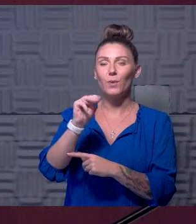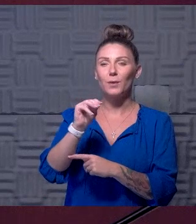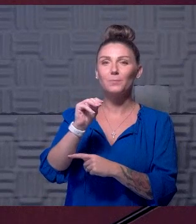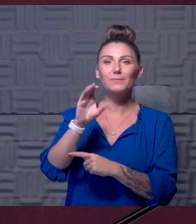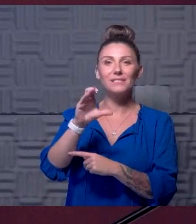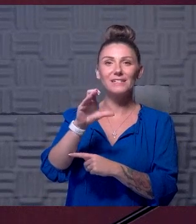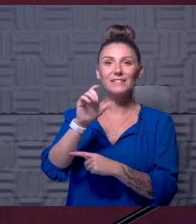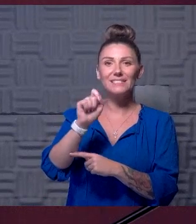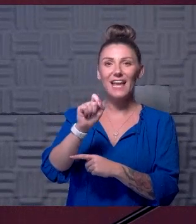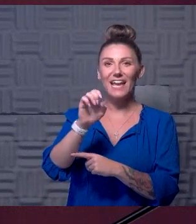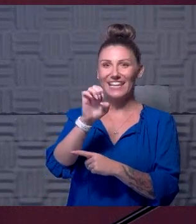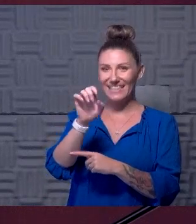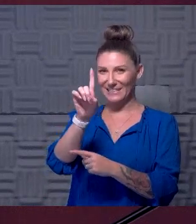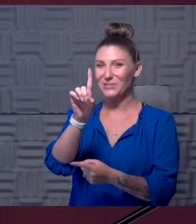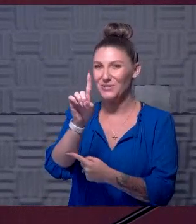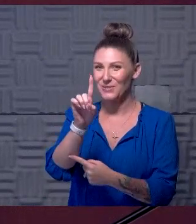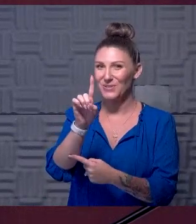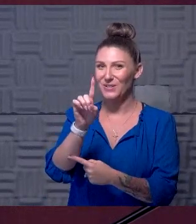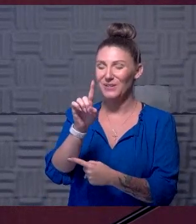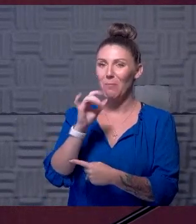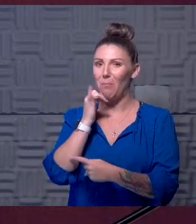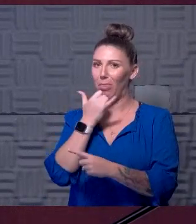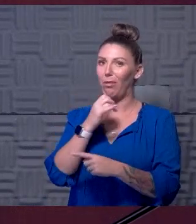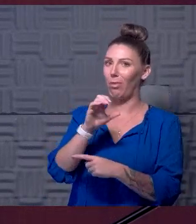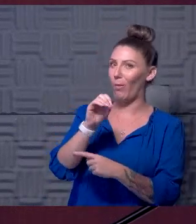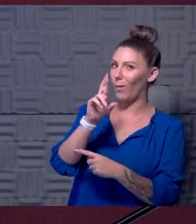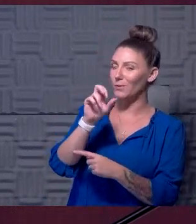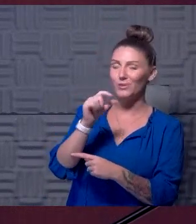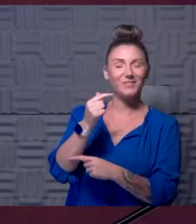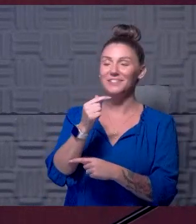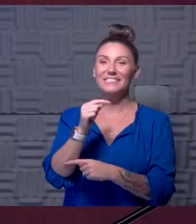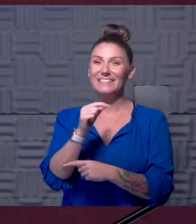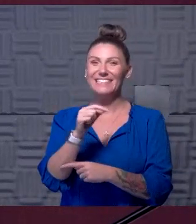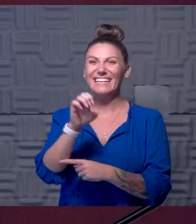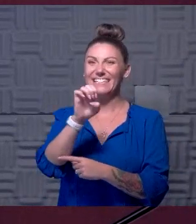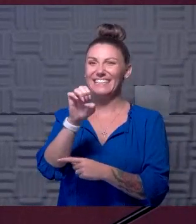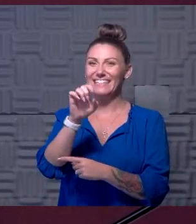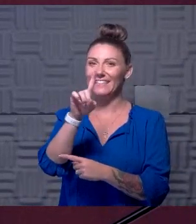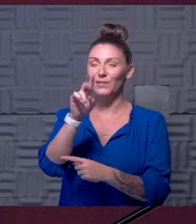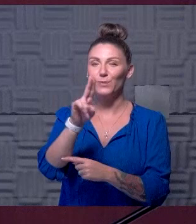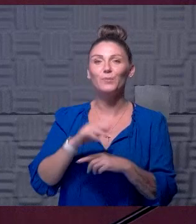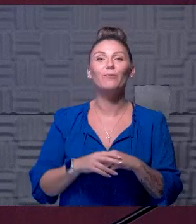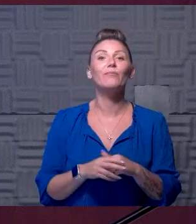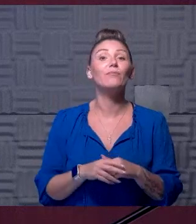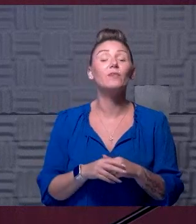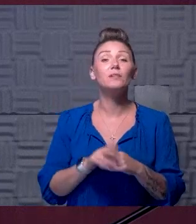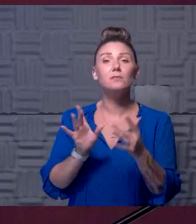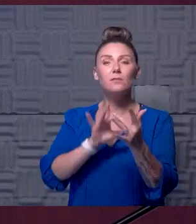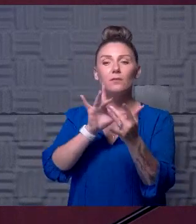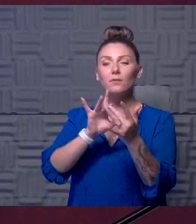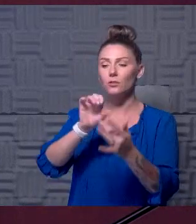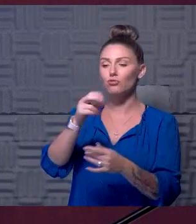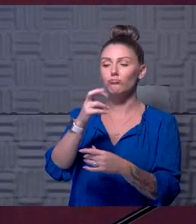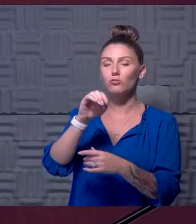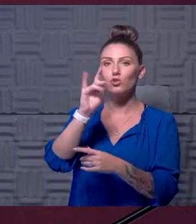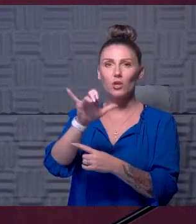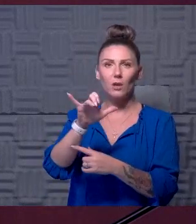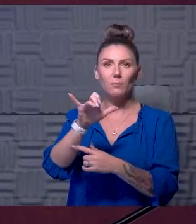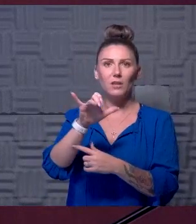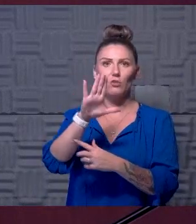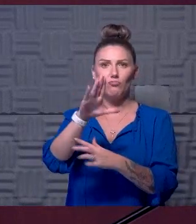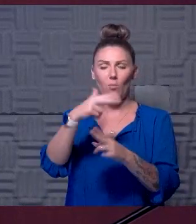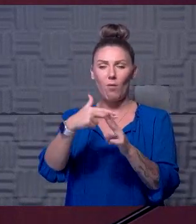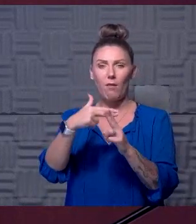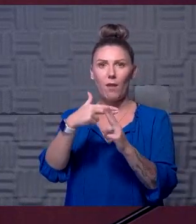salmo@kumc.org. No, No, EDU. edu. Yeah, that's right. That's right. And so reach out to Shelby to get your name on a